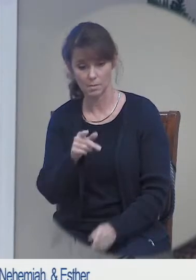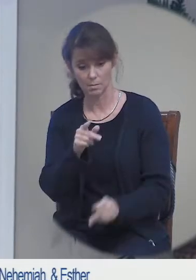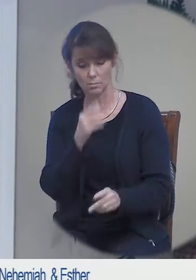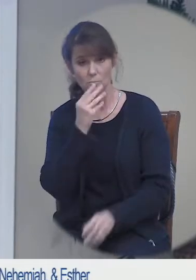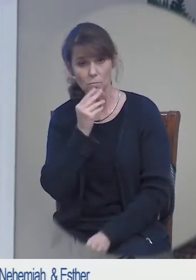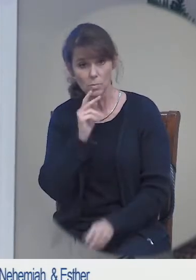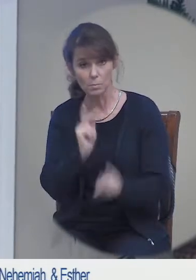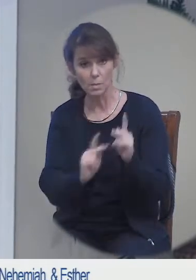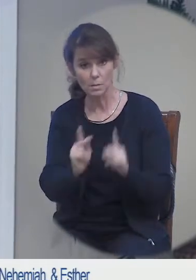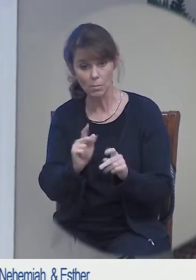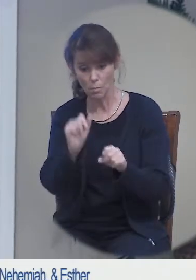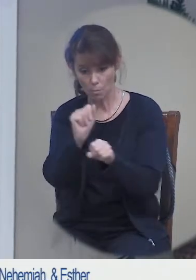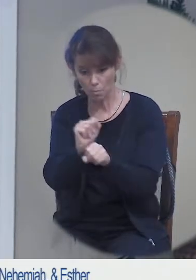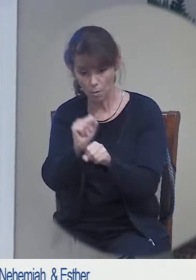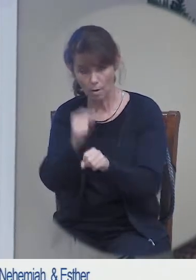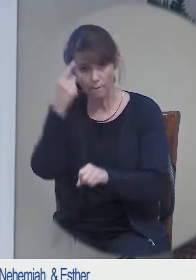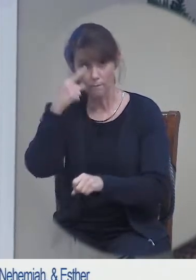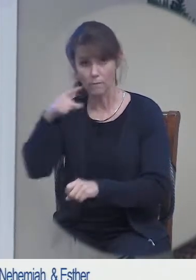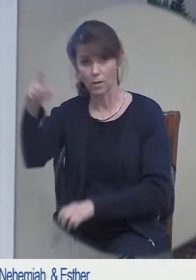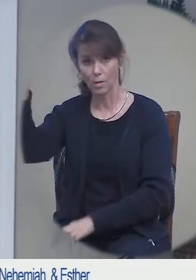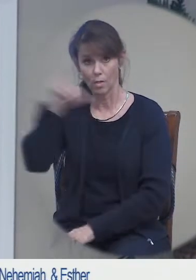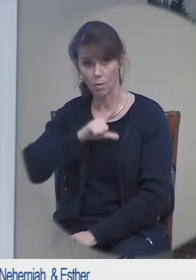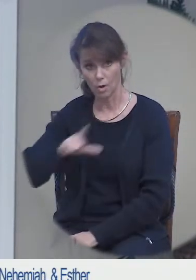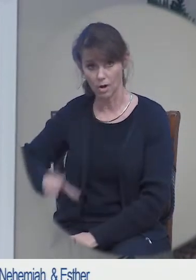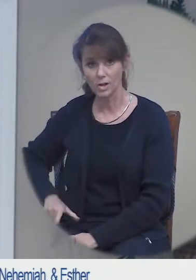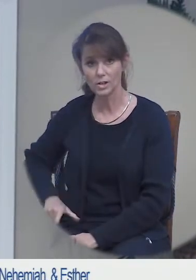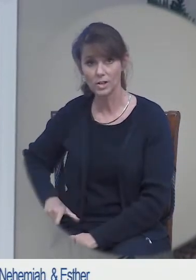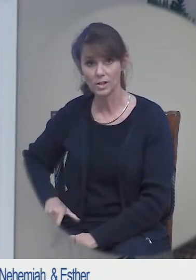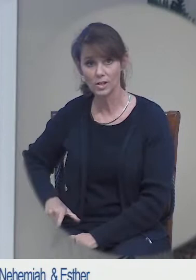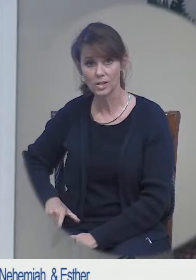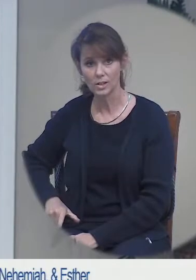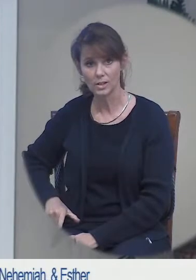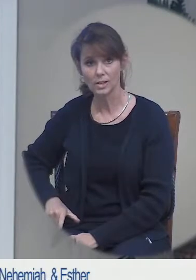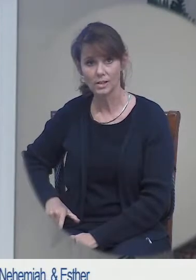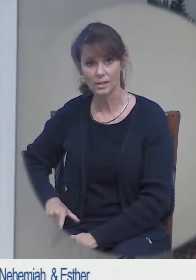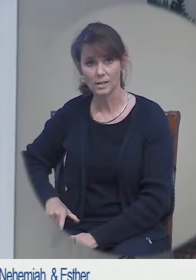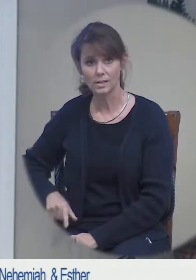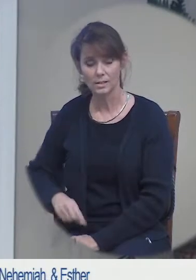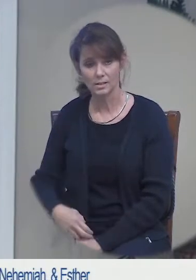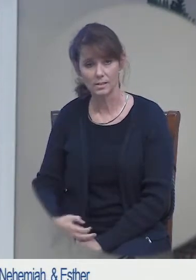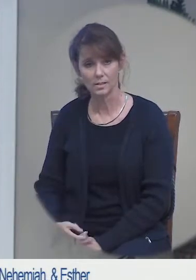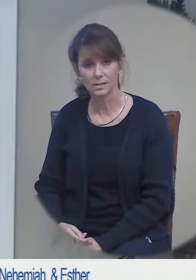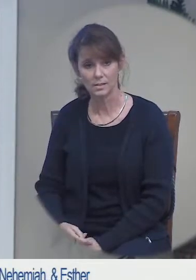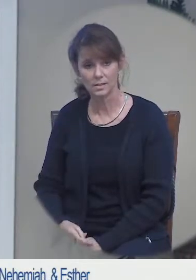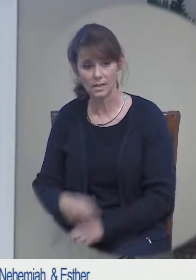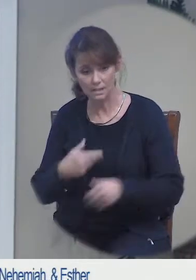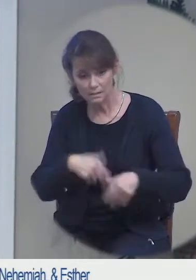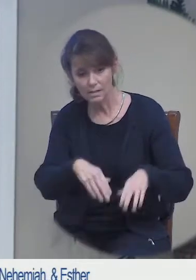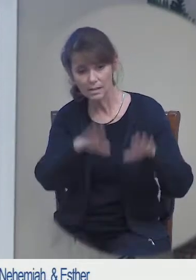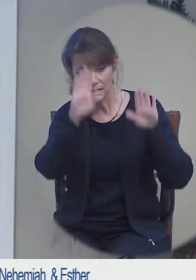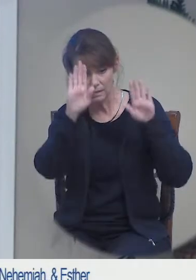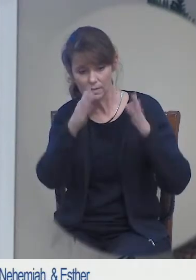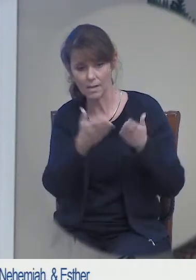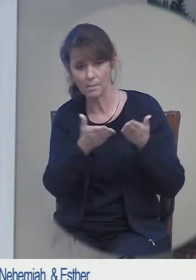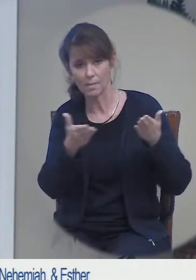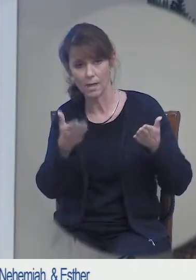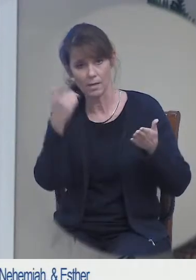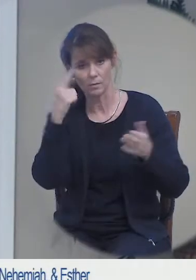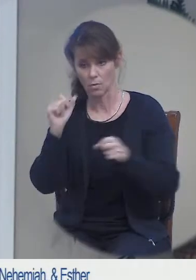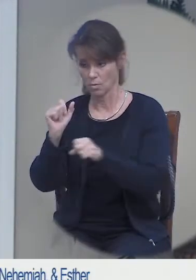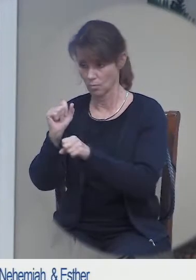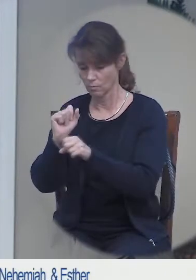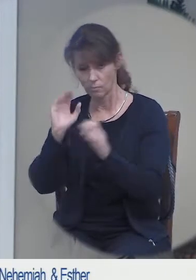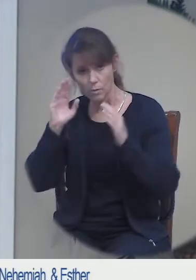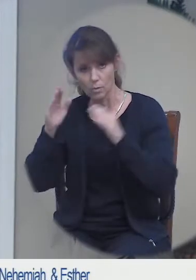Lord, they're sacrificing to do the work of the Lord, and other brethren, the rulers and